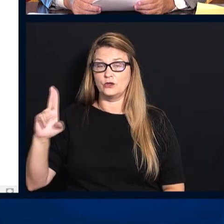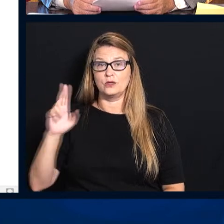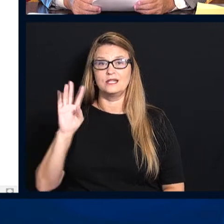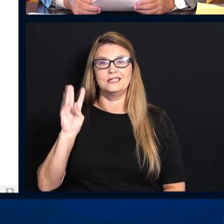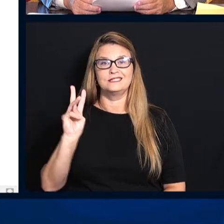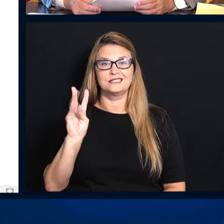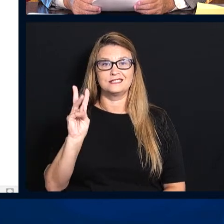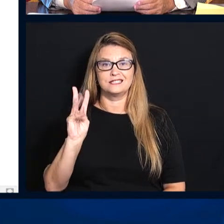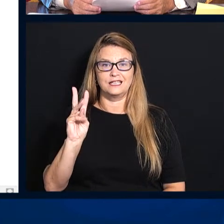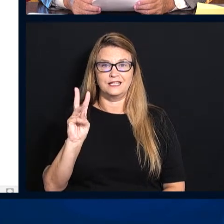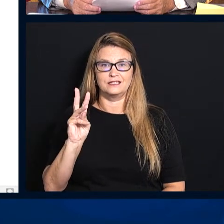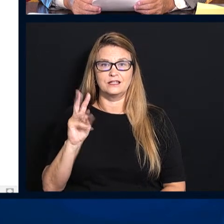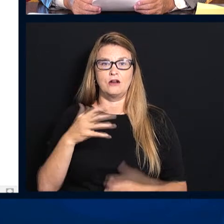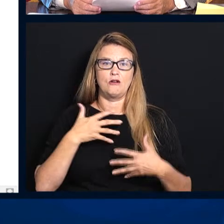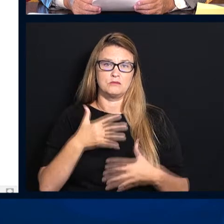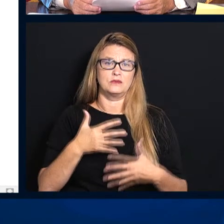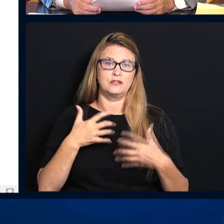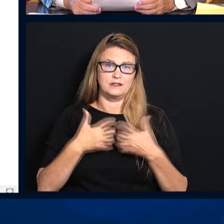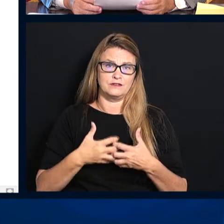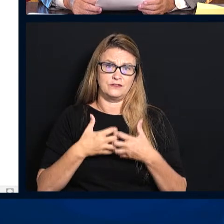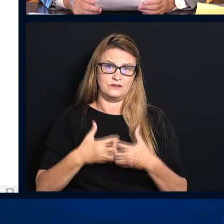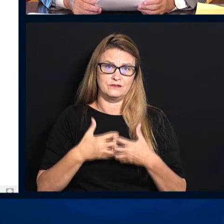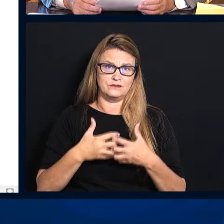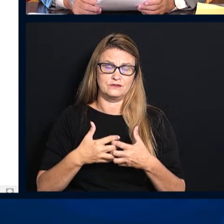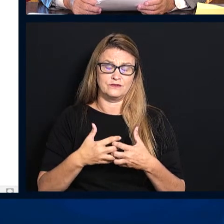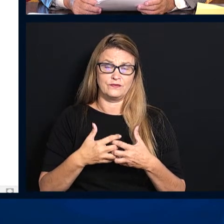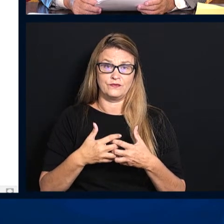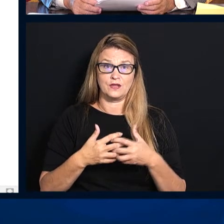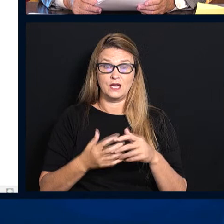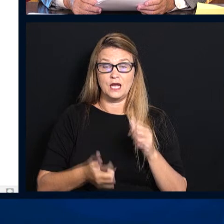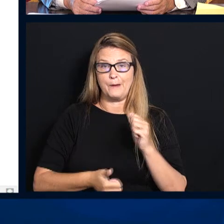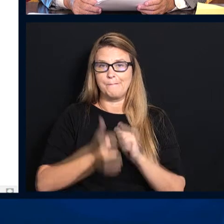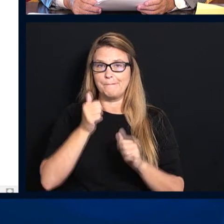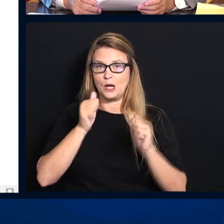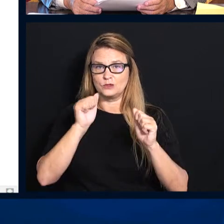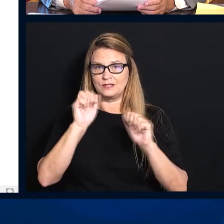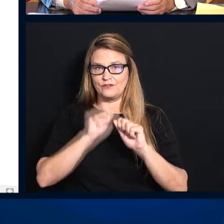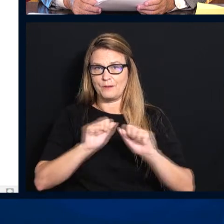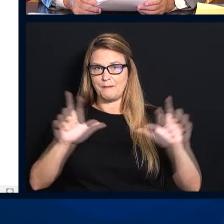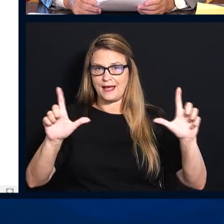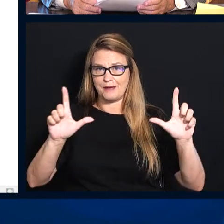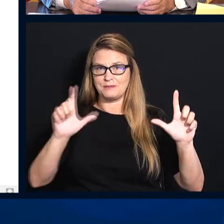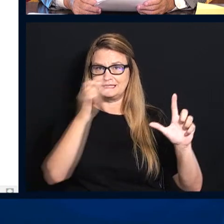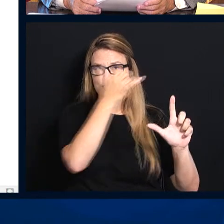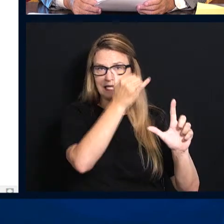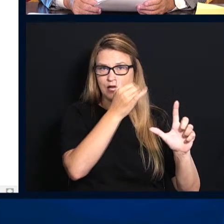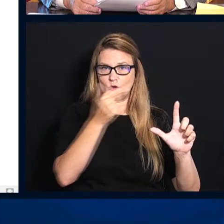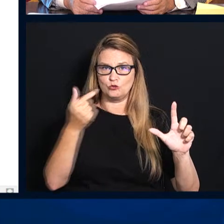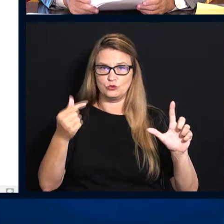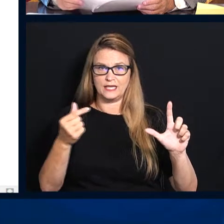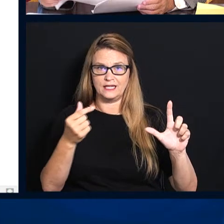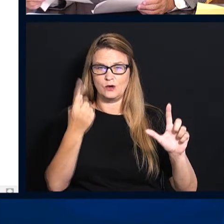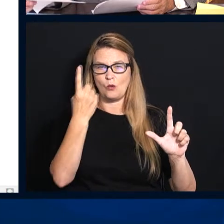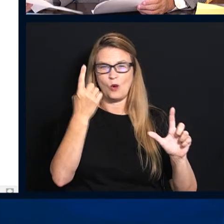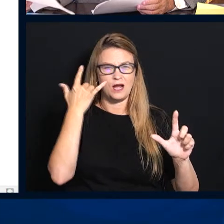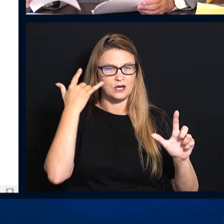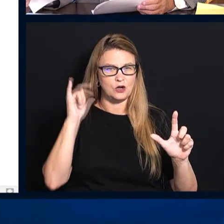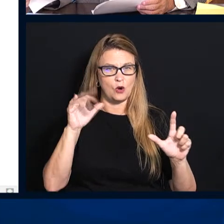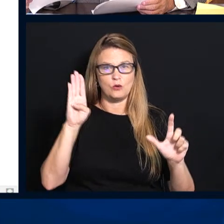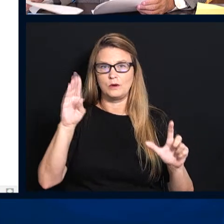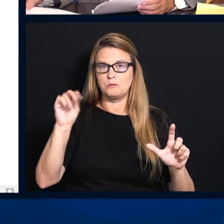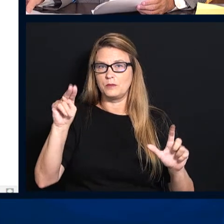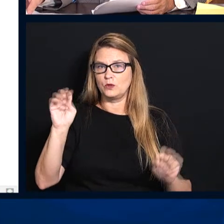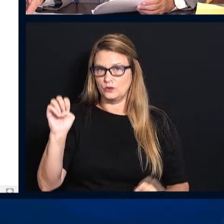16 on ventilators. Most of the map is yellow and green, one county in the gold, and that's Boone